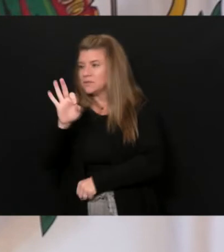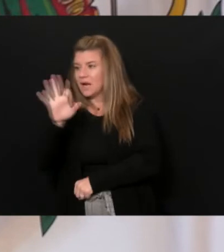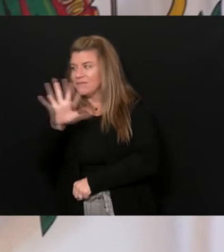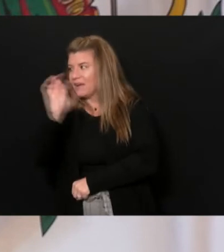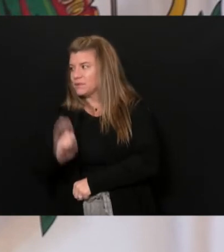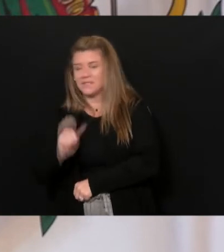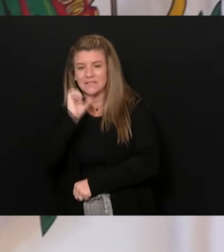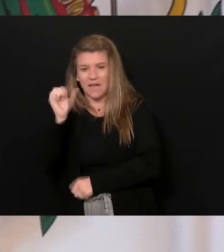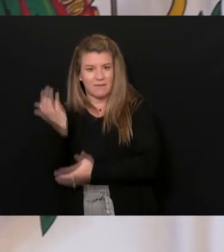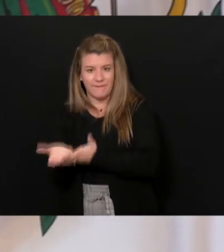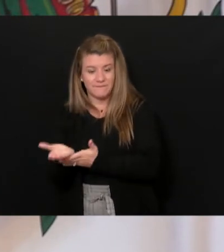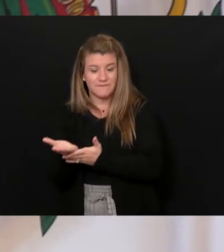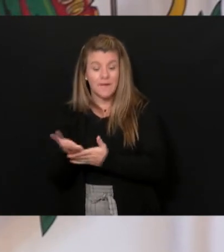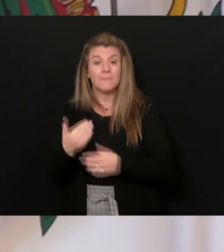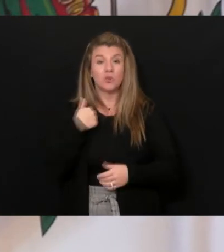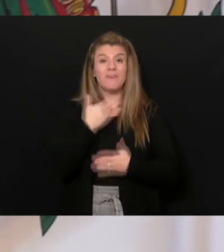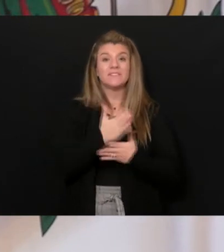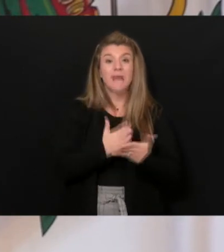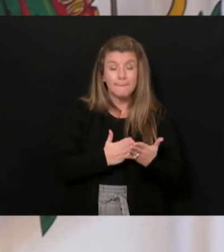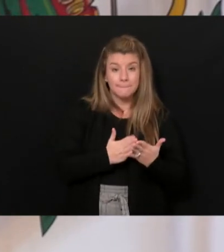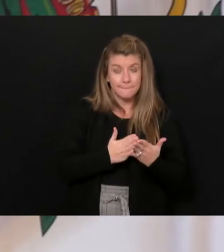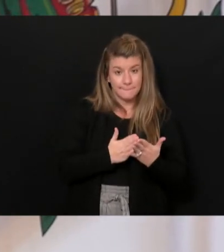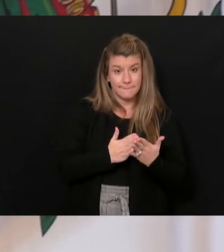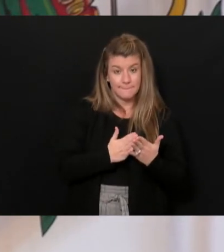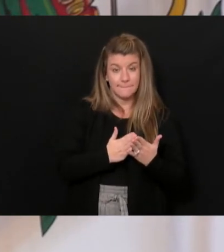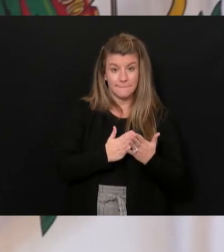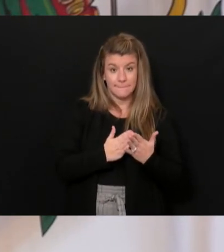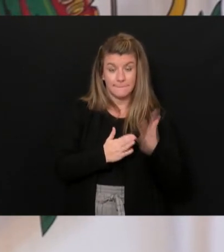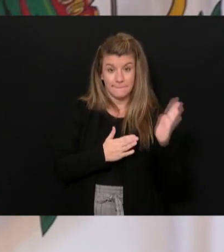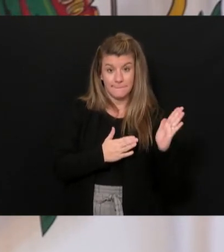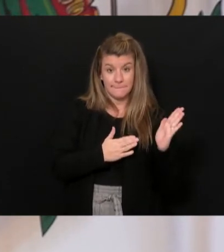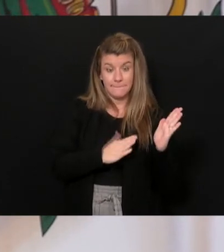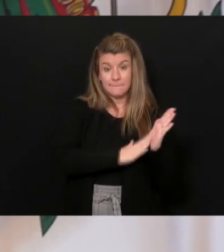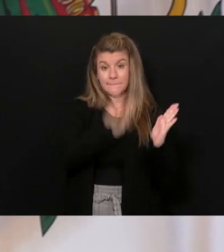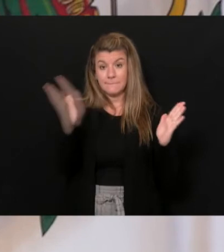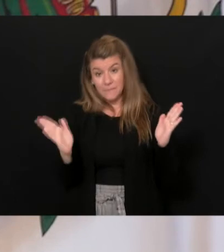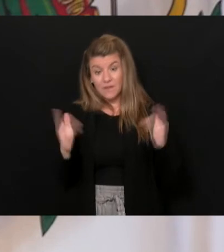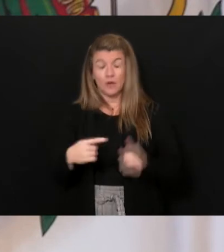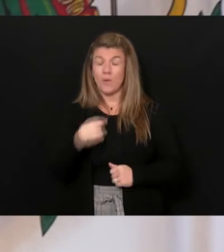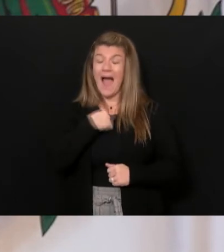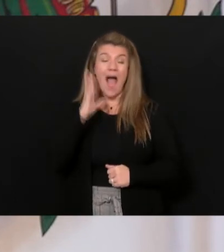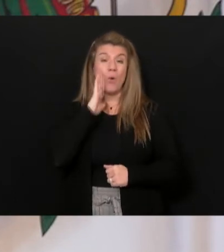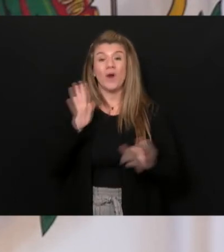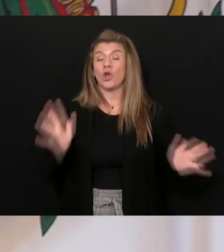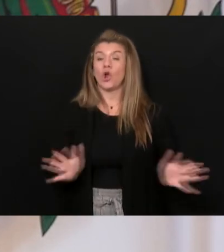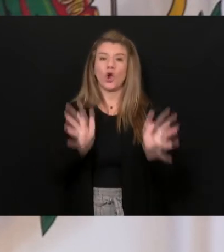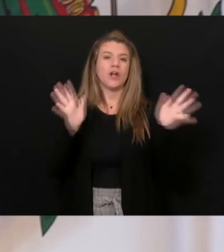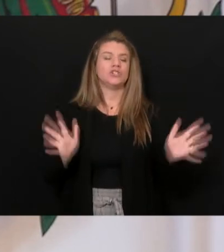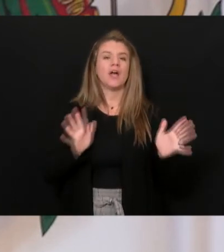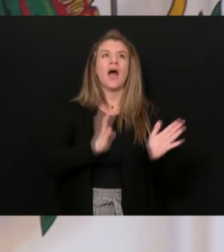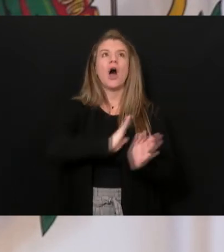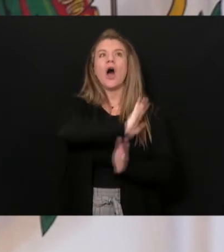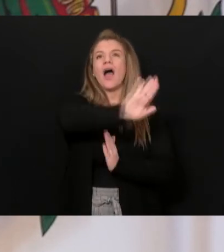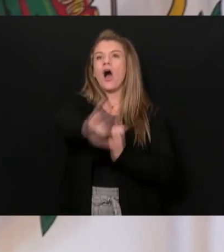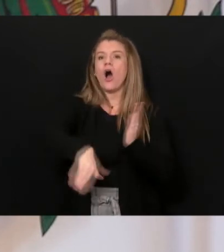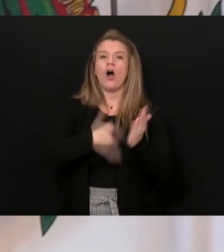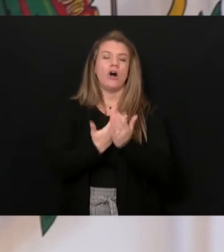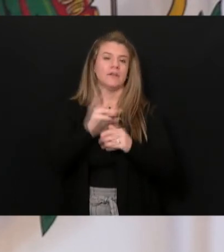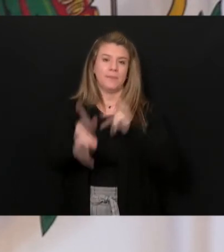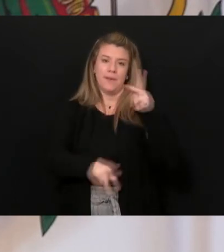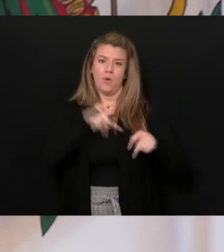be, but you've got some. And so I would encourage every single person in this